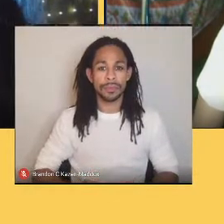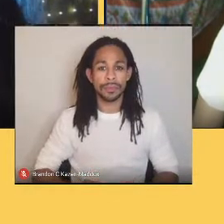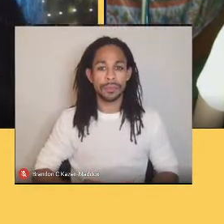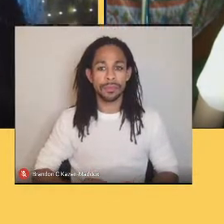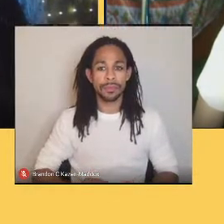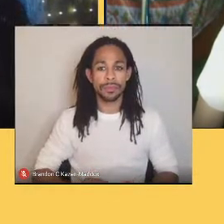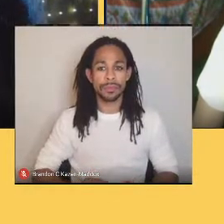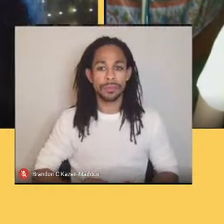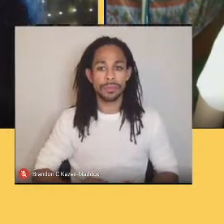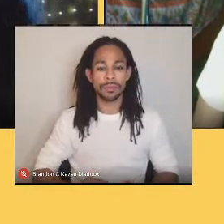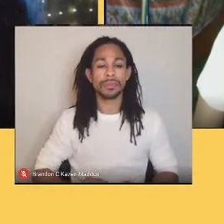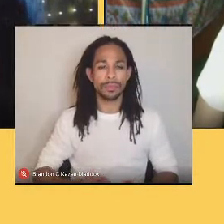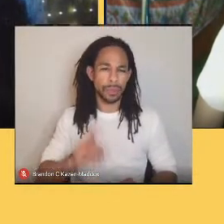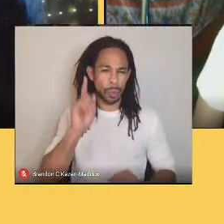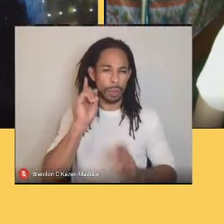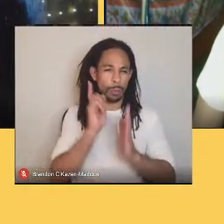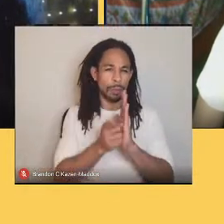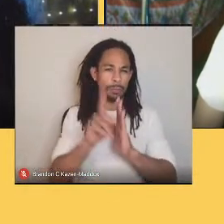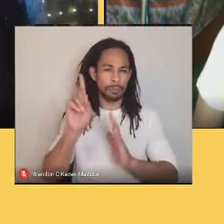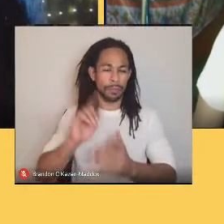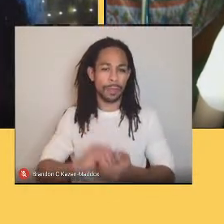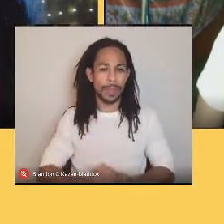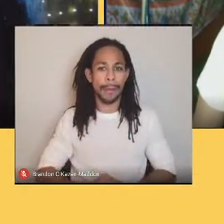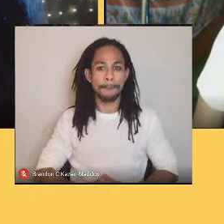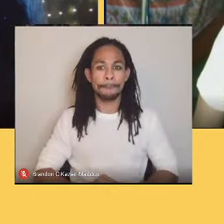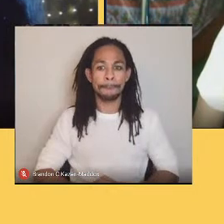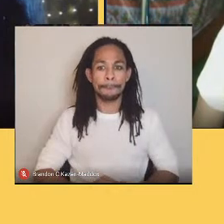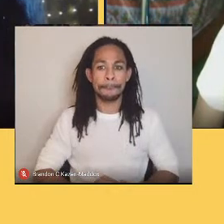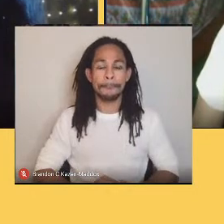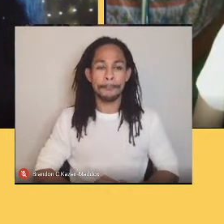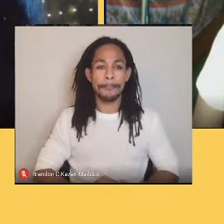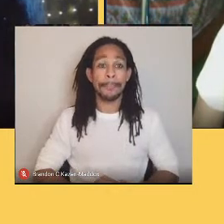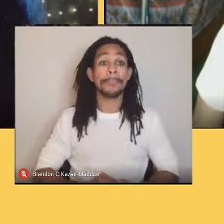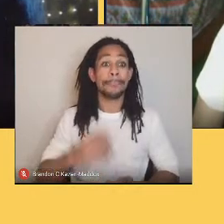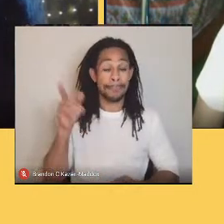Second here, won't we? Cue up the next one.